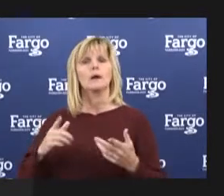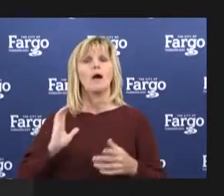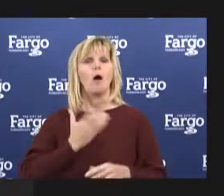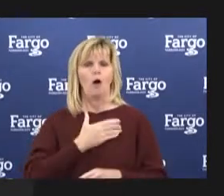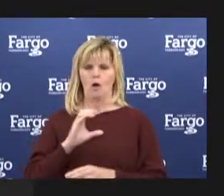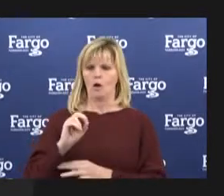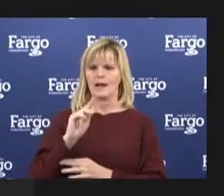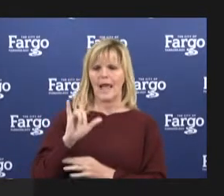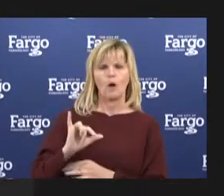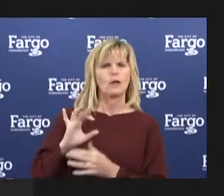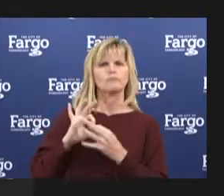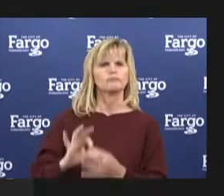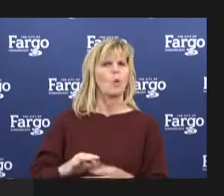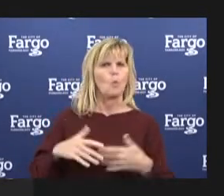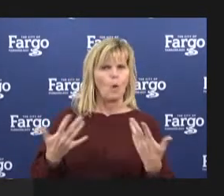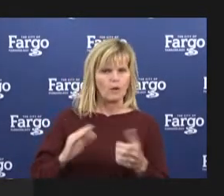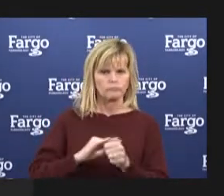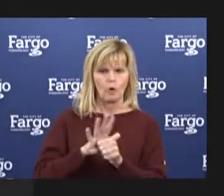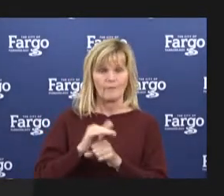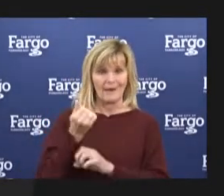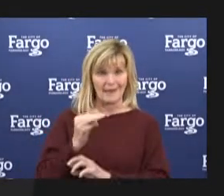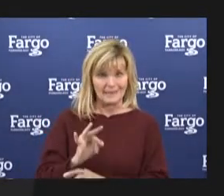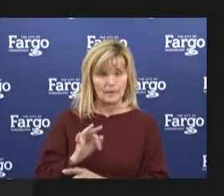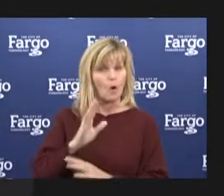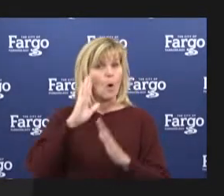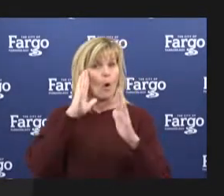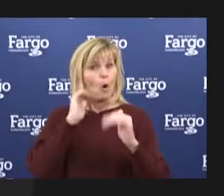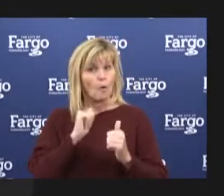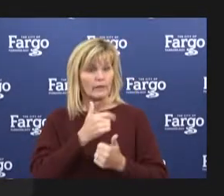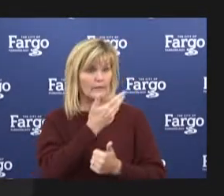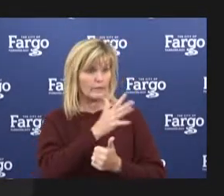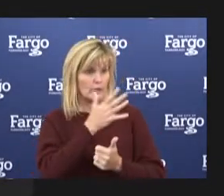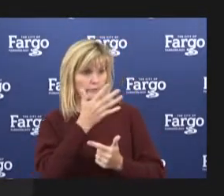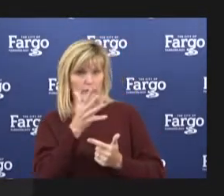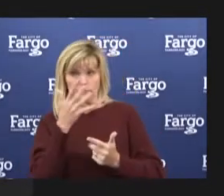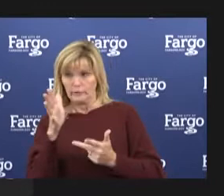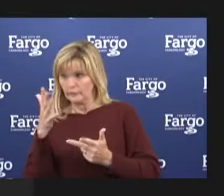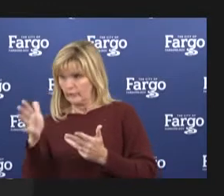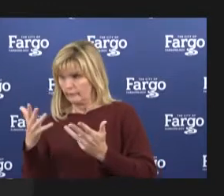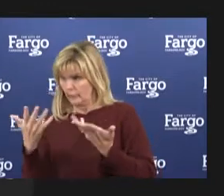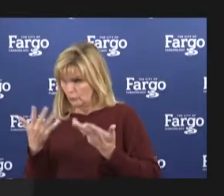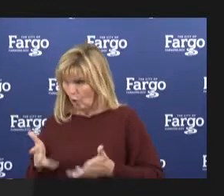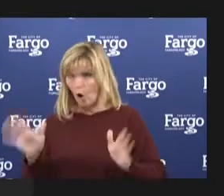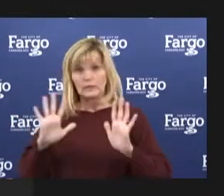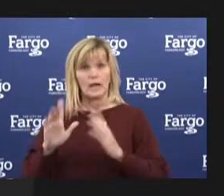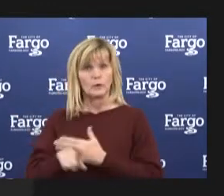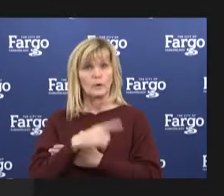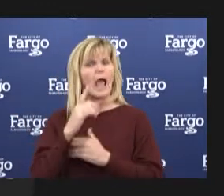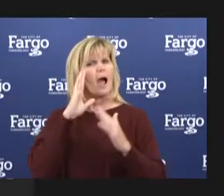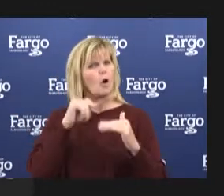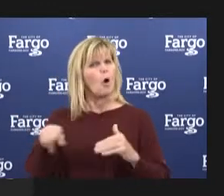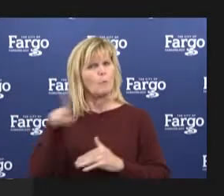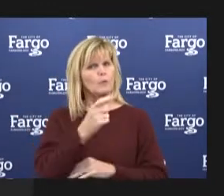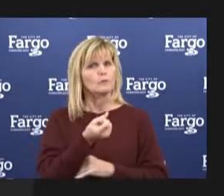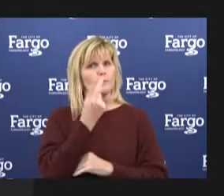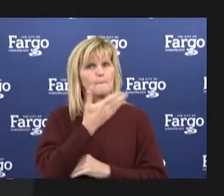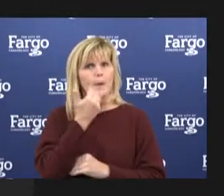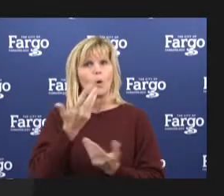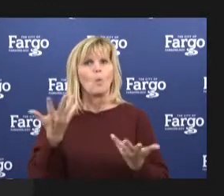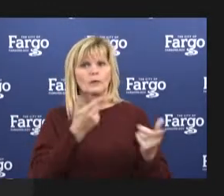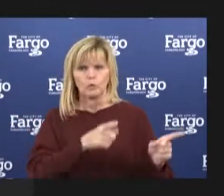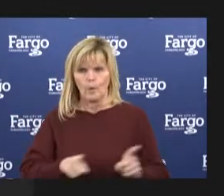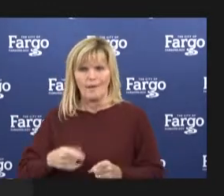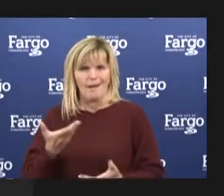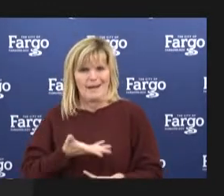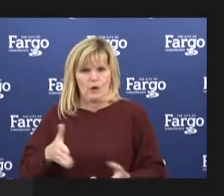to COVID-19. Hopefully, after everyone speaks today, you'll have a better understanding of our status as a metro area. I will leave